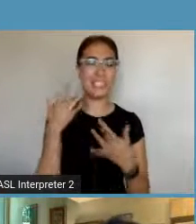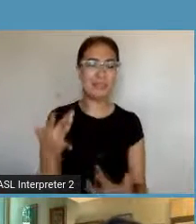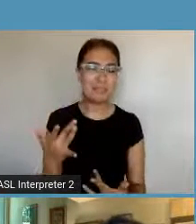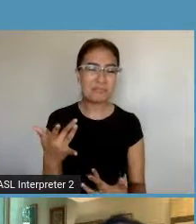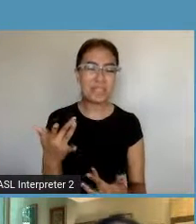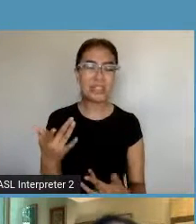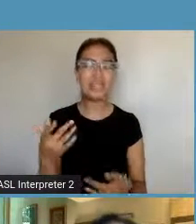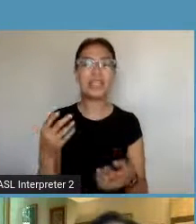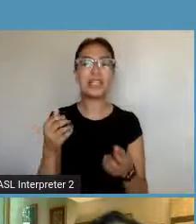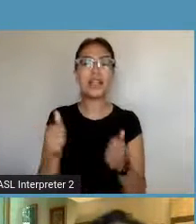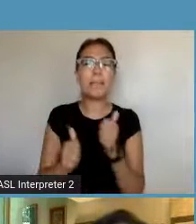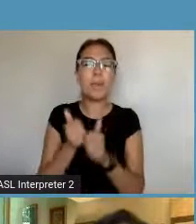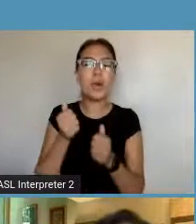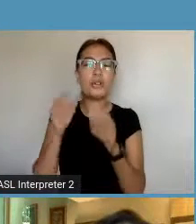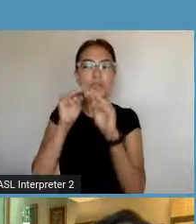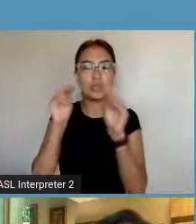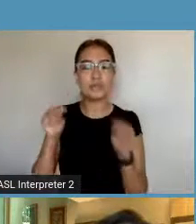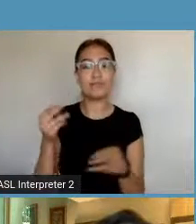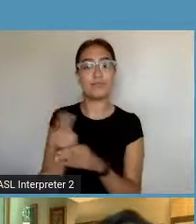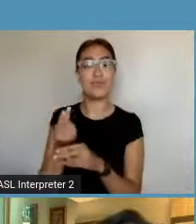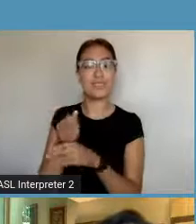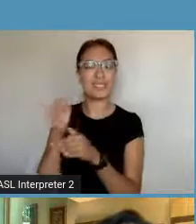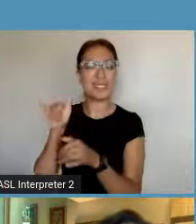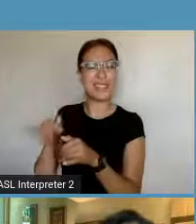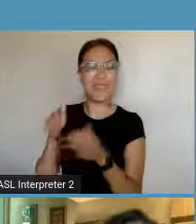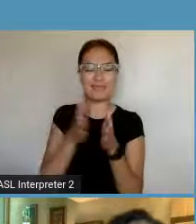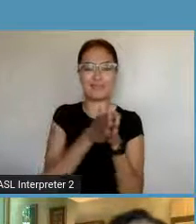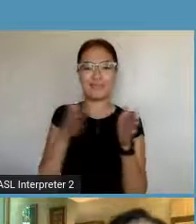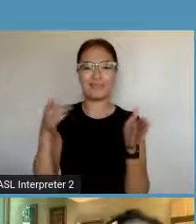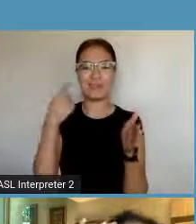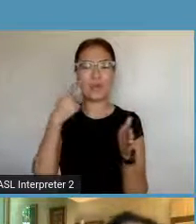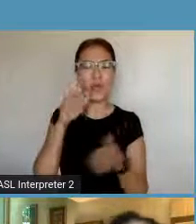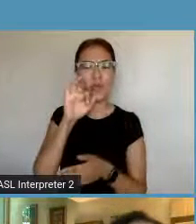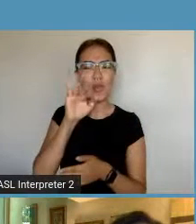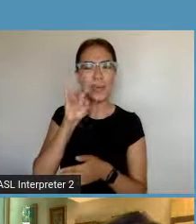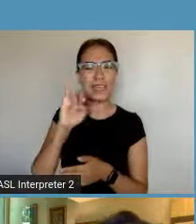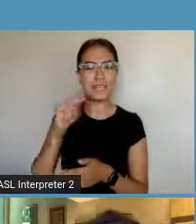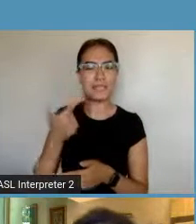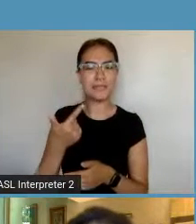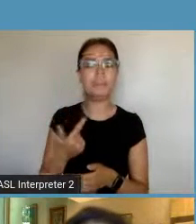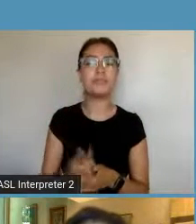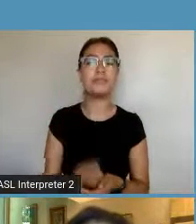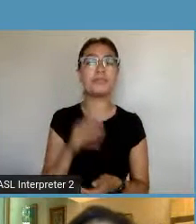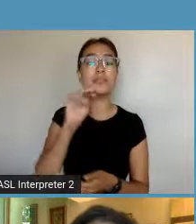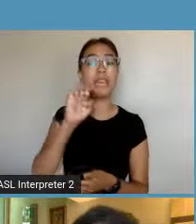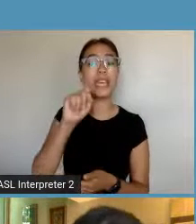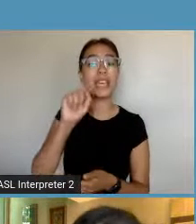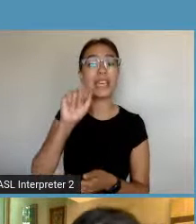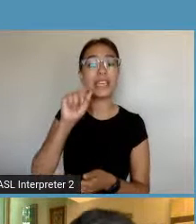museums use that scale in terms of formatting. Metadata is